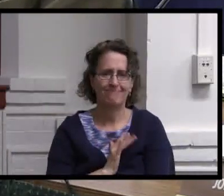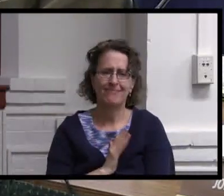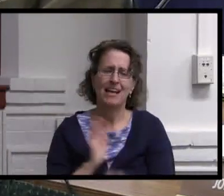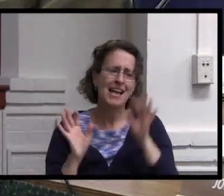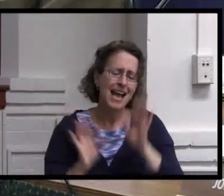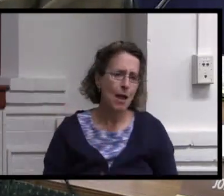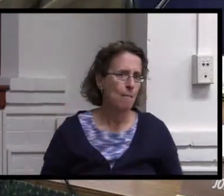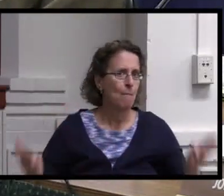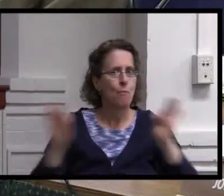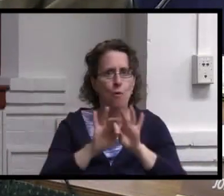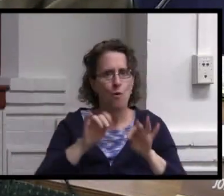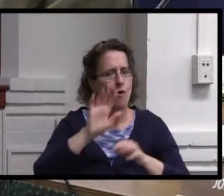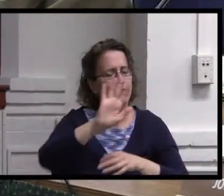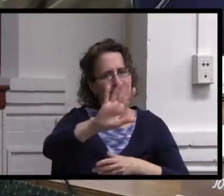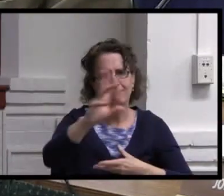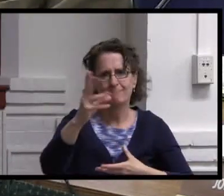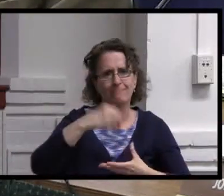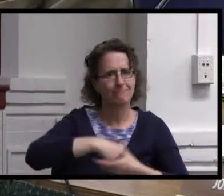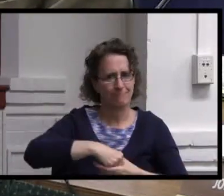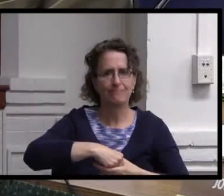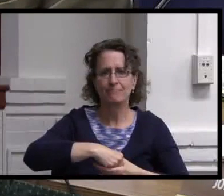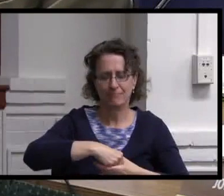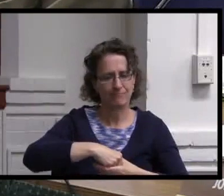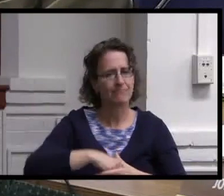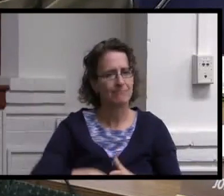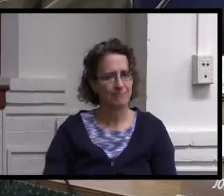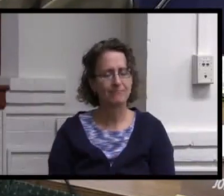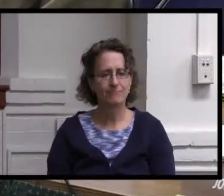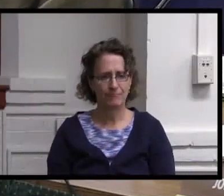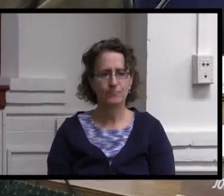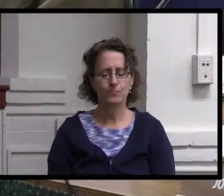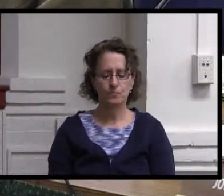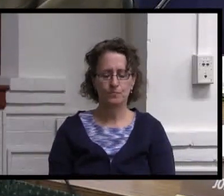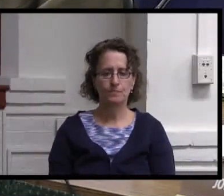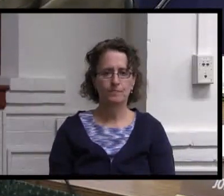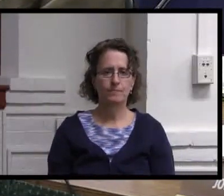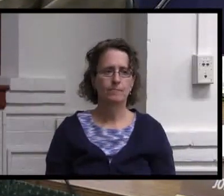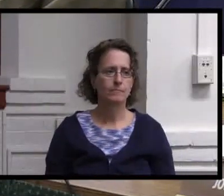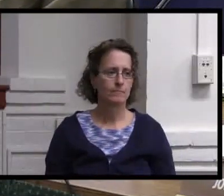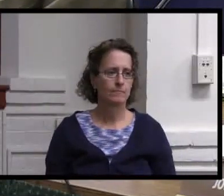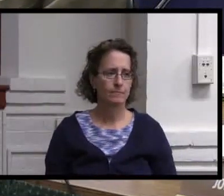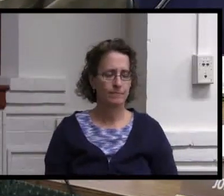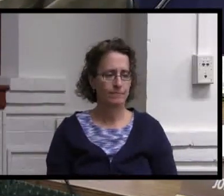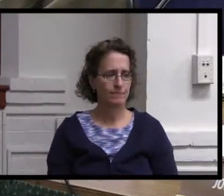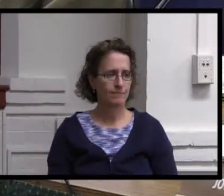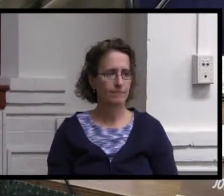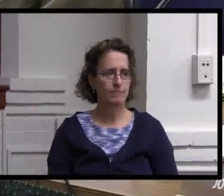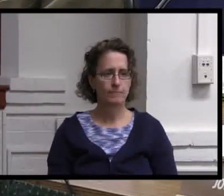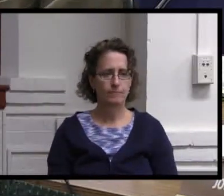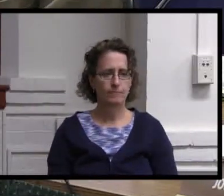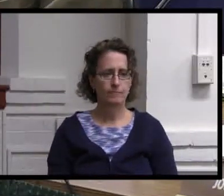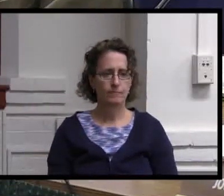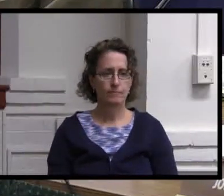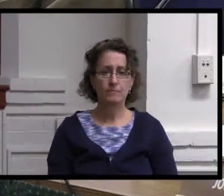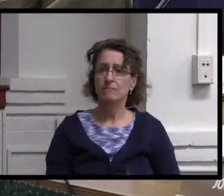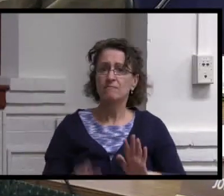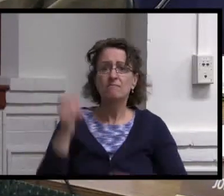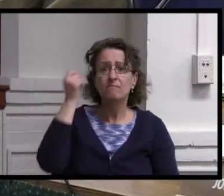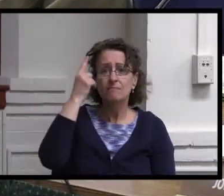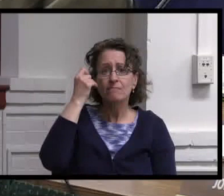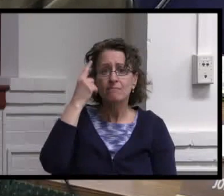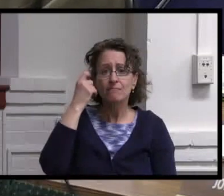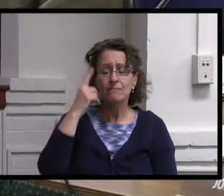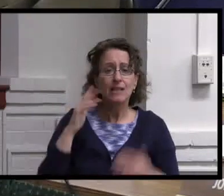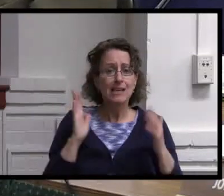he's given the fact that we don't carry an engineering and construction management